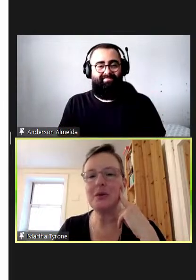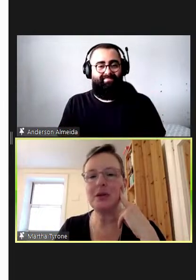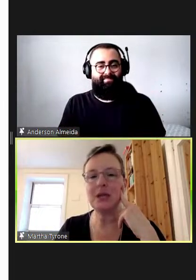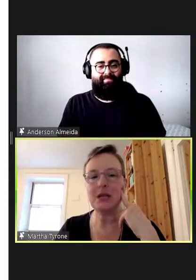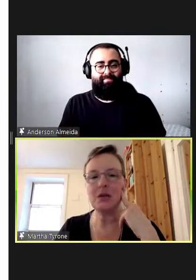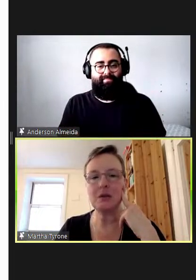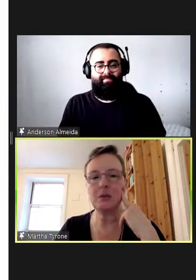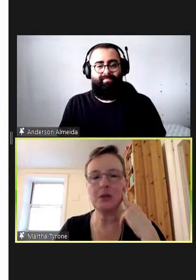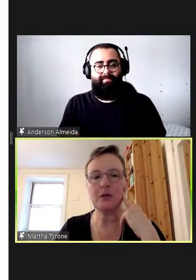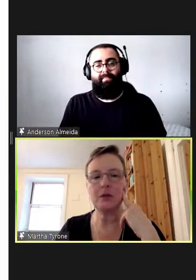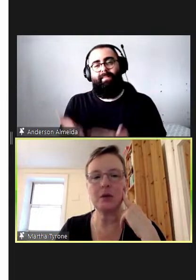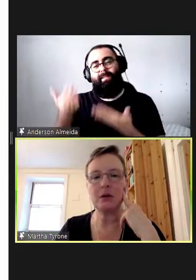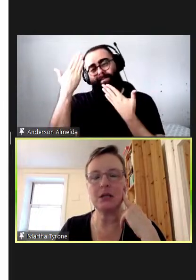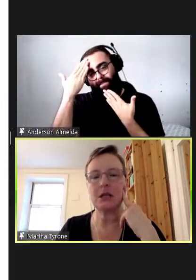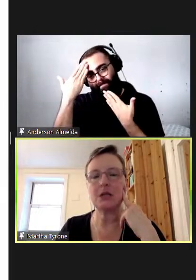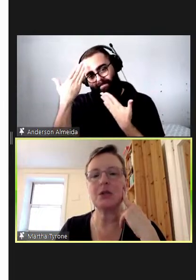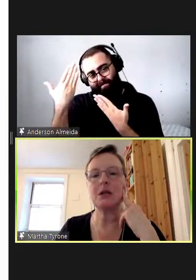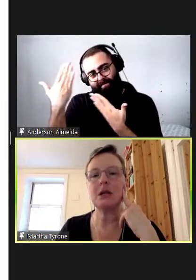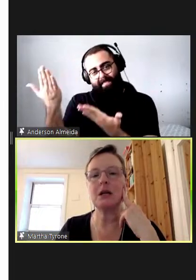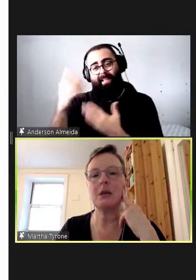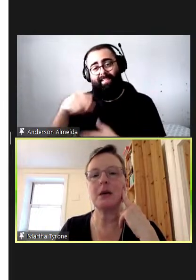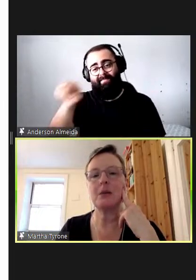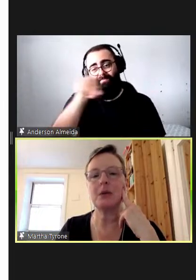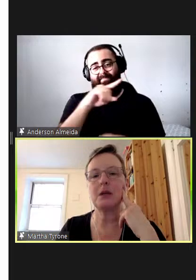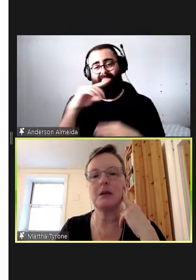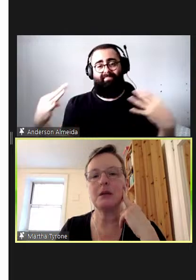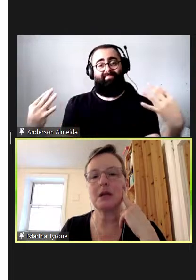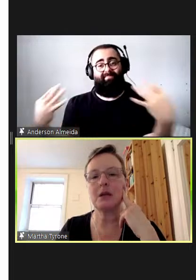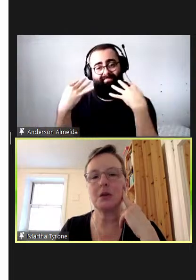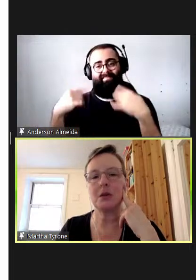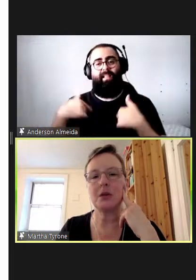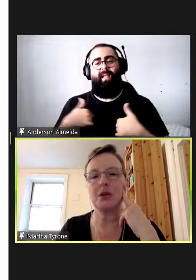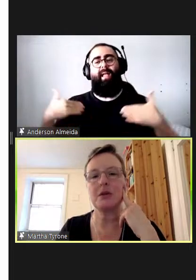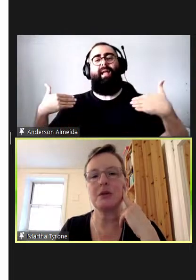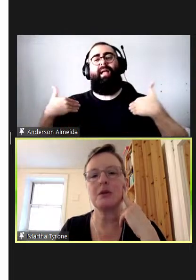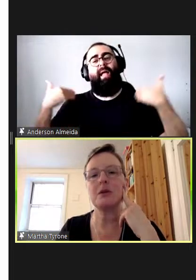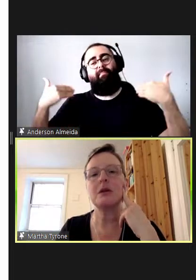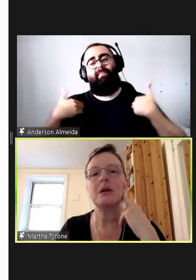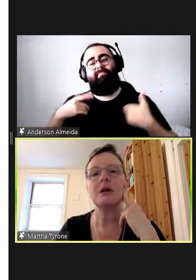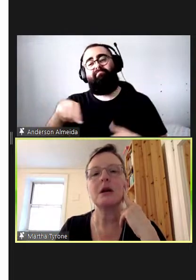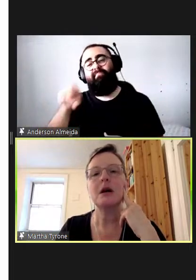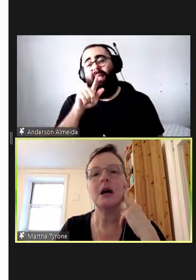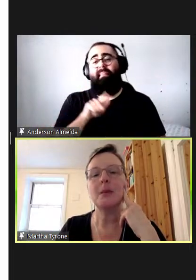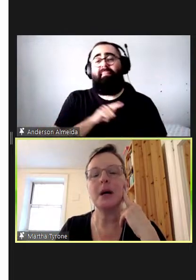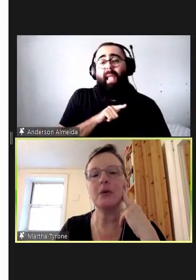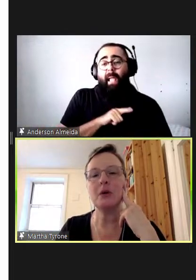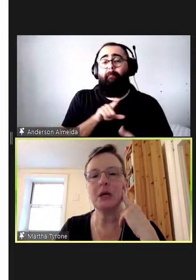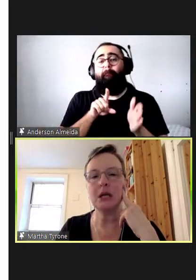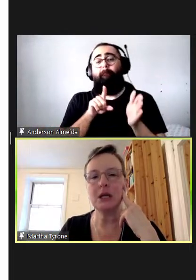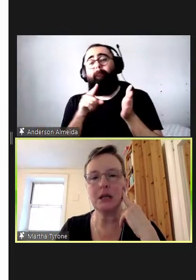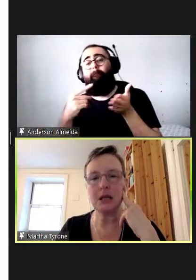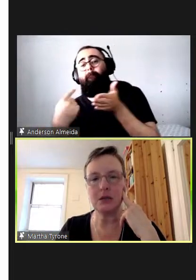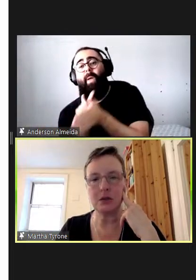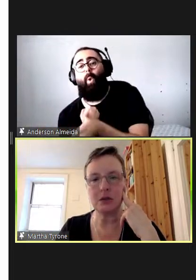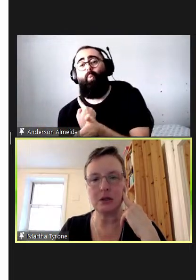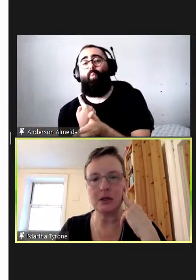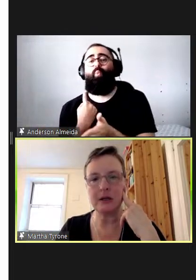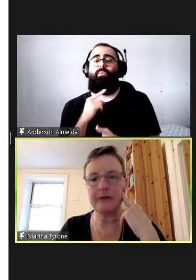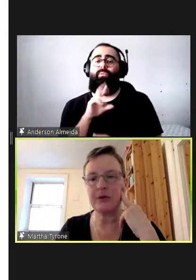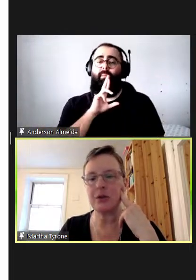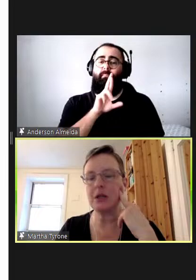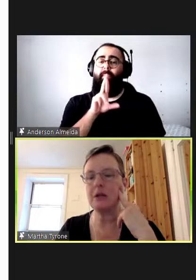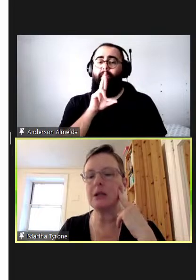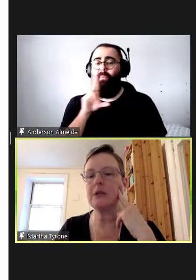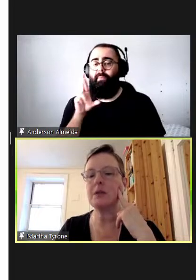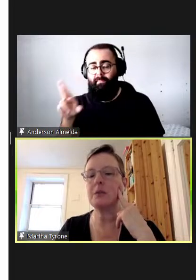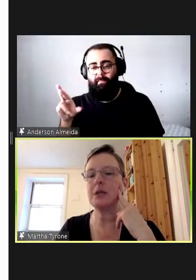So thank you so much for your attention, and I am happy to answer questions. I will go ahead and turn off